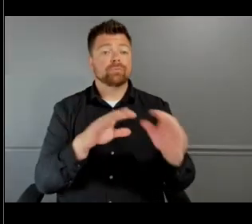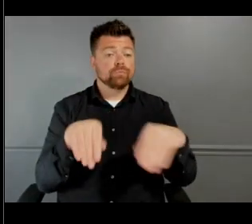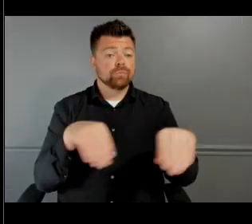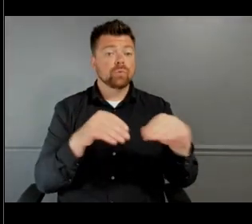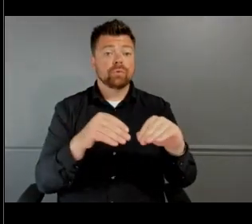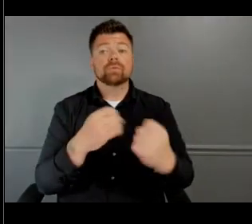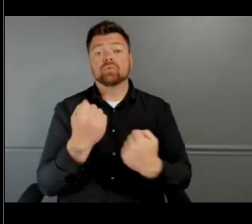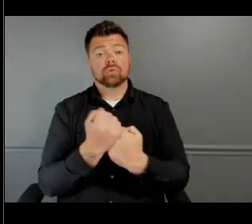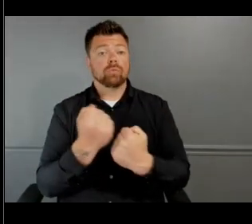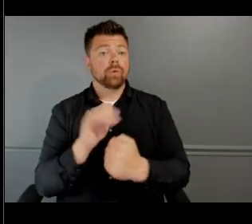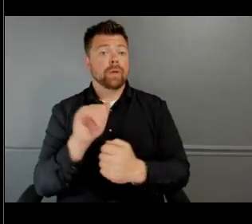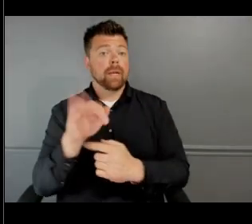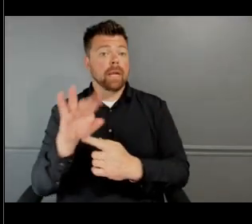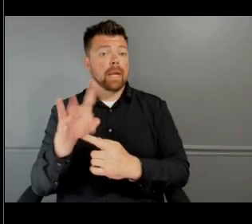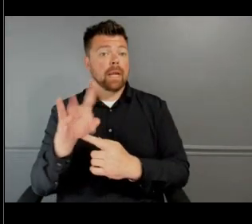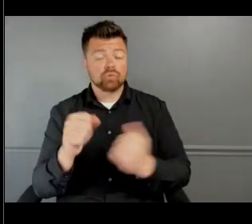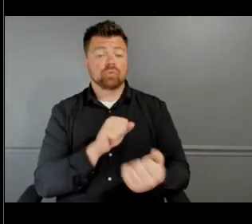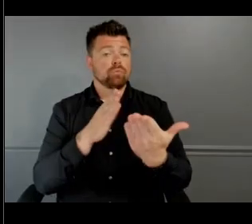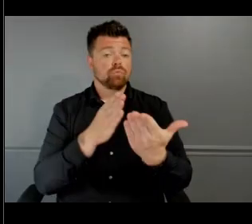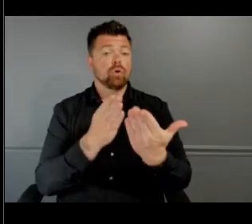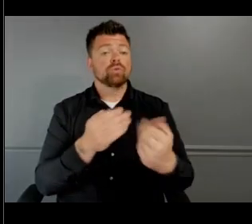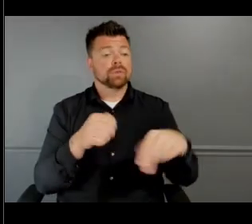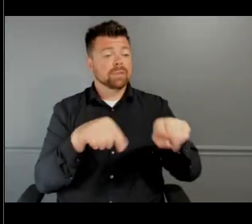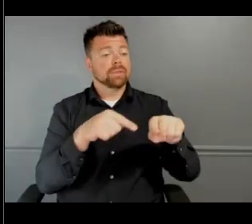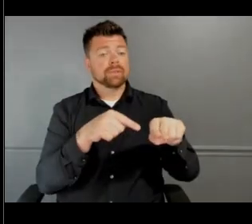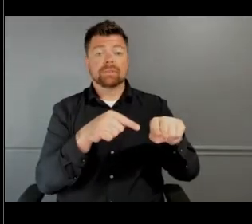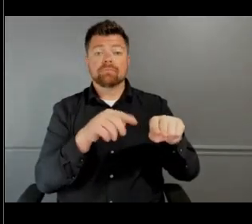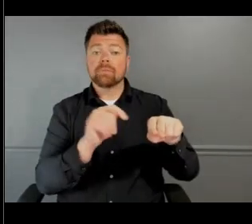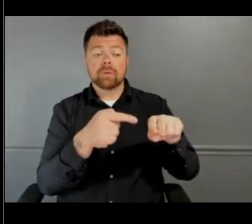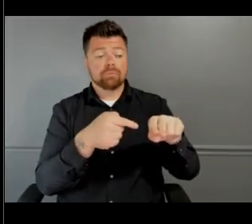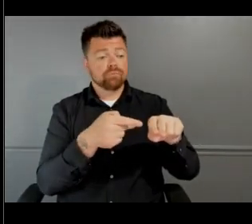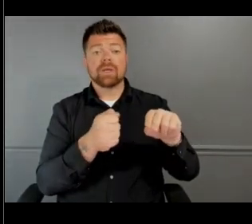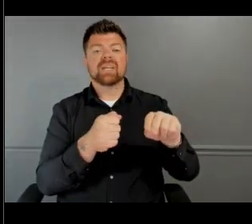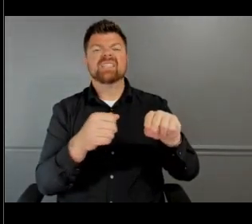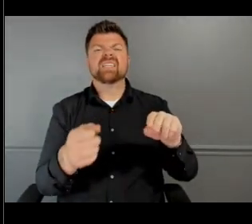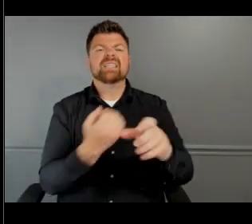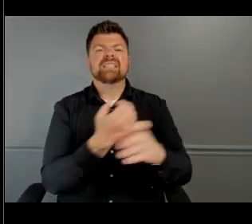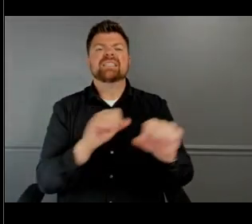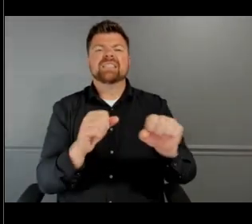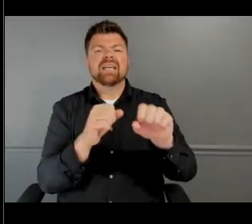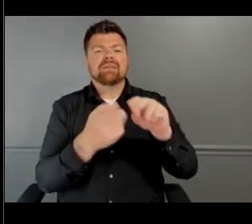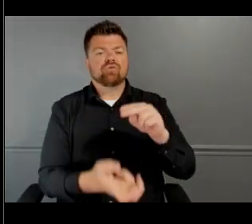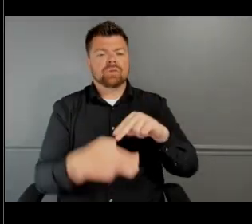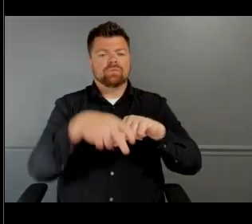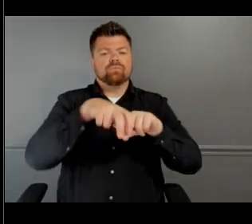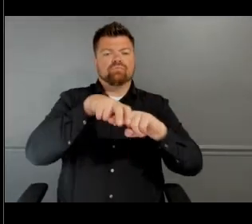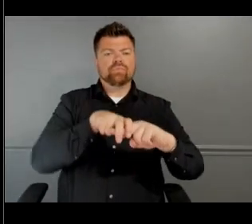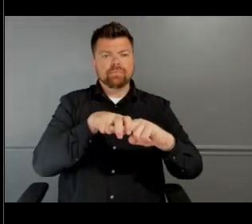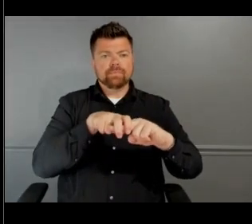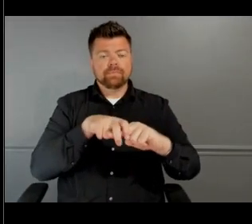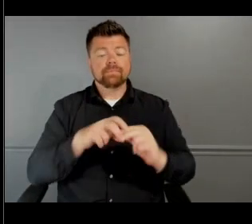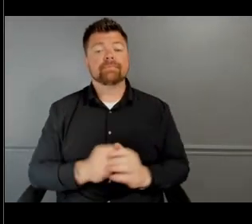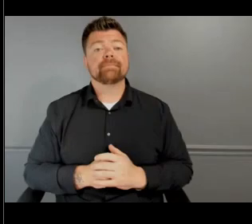aids to approach the seat and make a safe transfer onto the toilet.